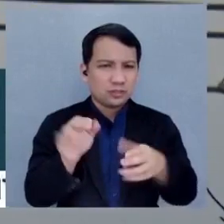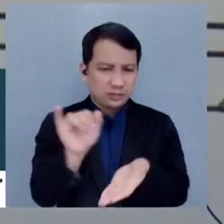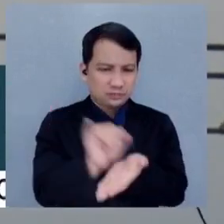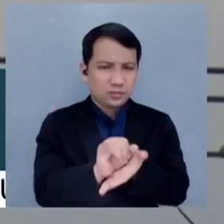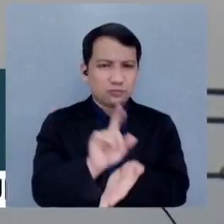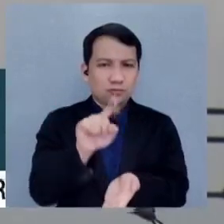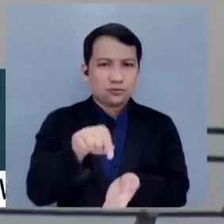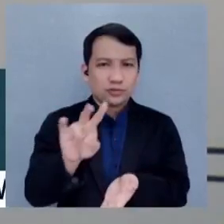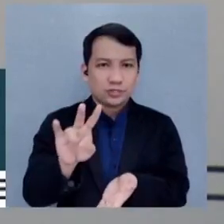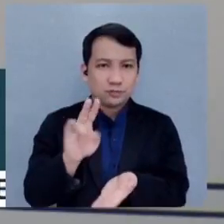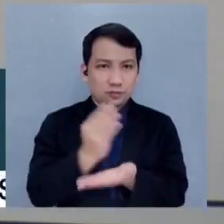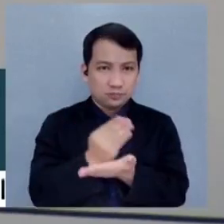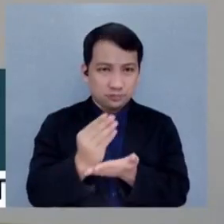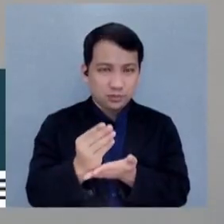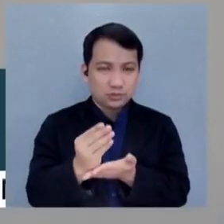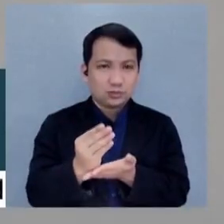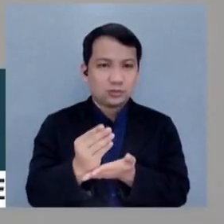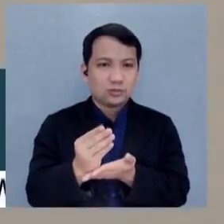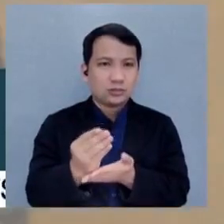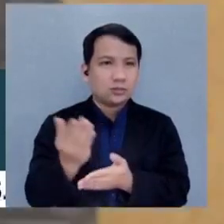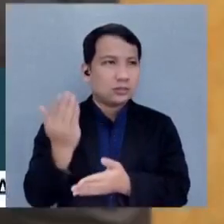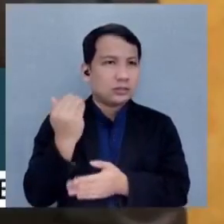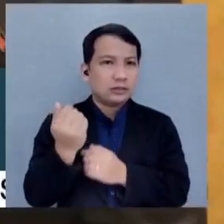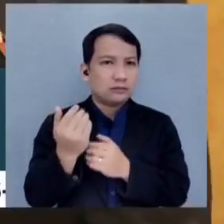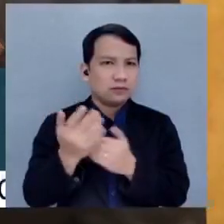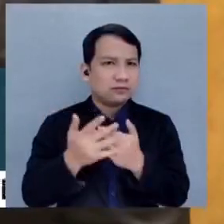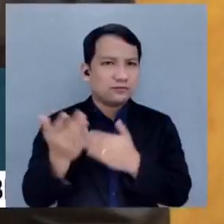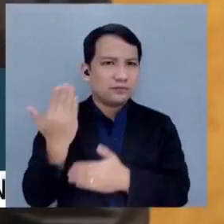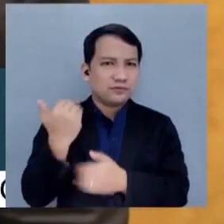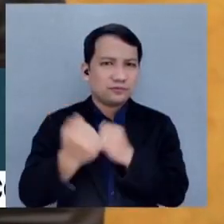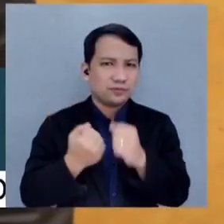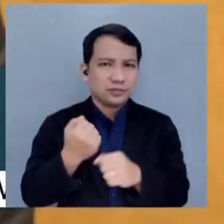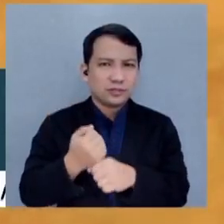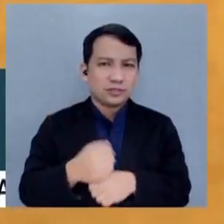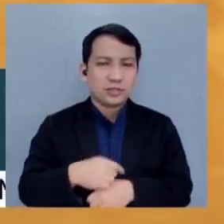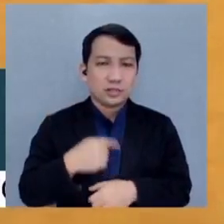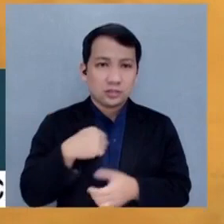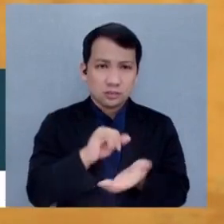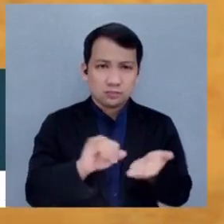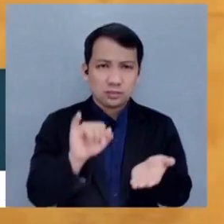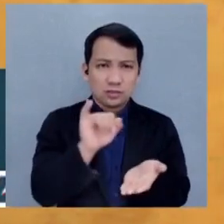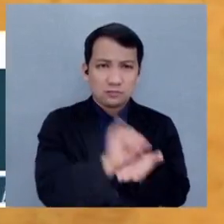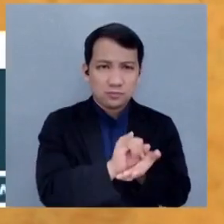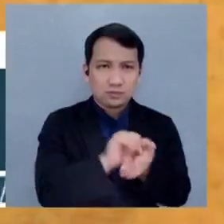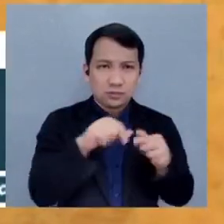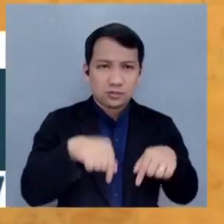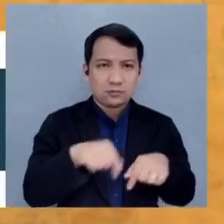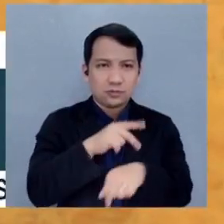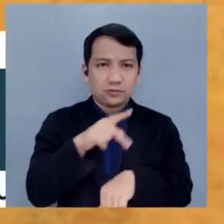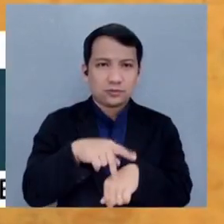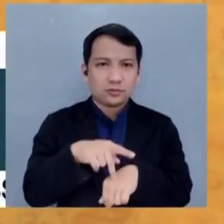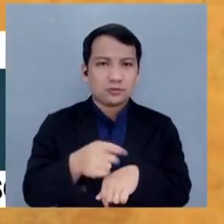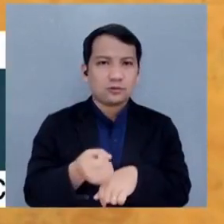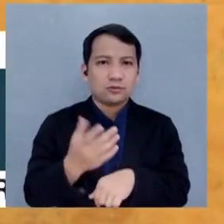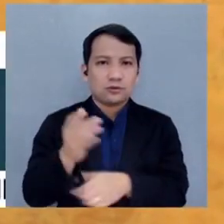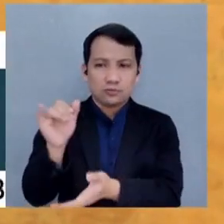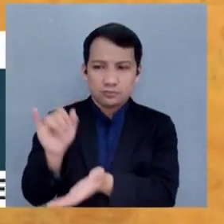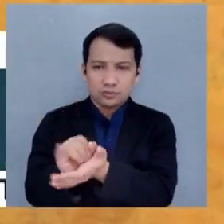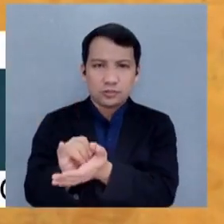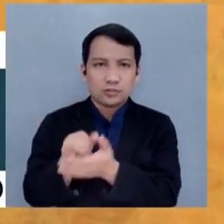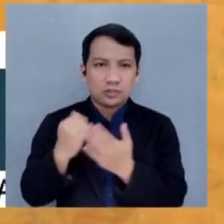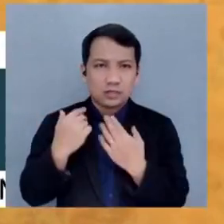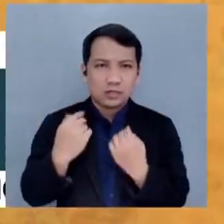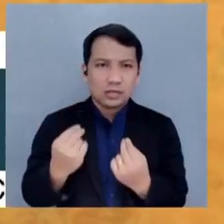in the Philippines in recent years. We've invested in a number of sectors here in the Philippines. We've invested in the healthcare